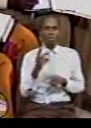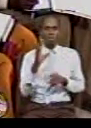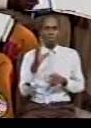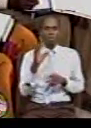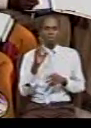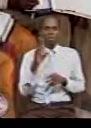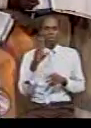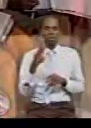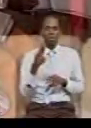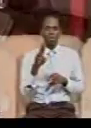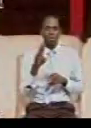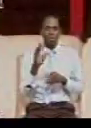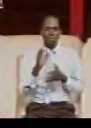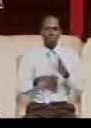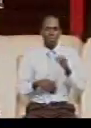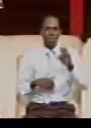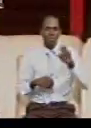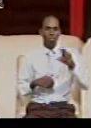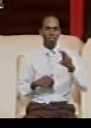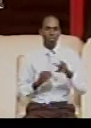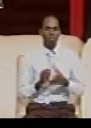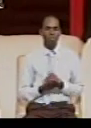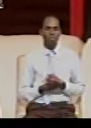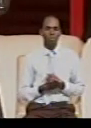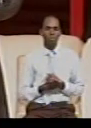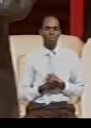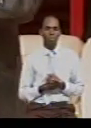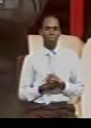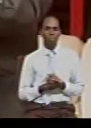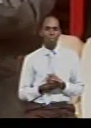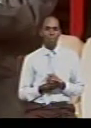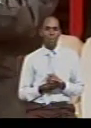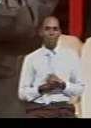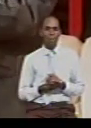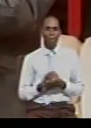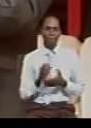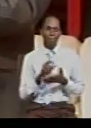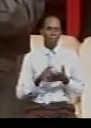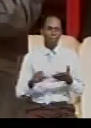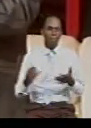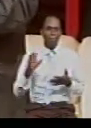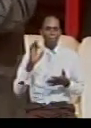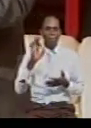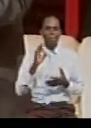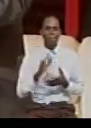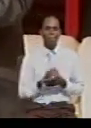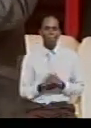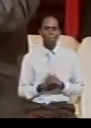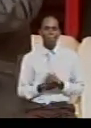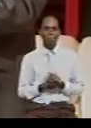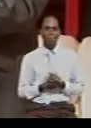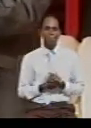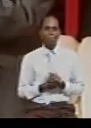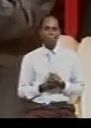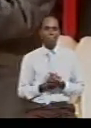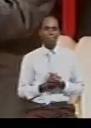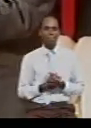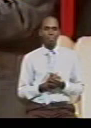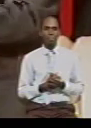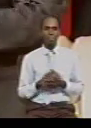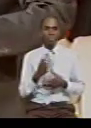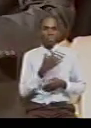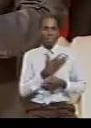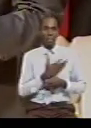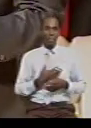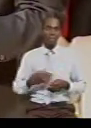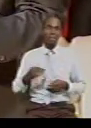12. 2 Corinthians chapter 12, reading from verse 9. And he